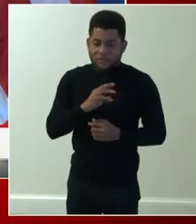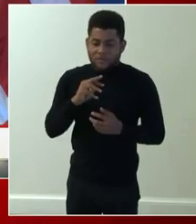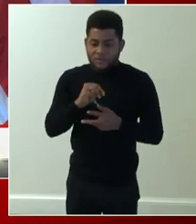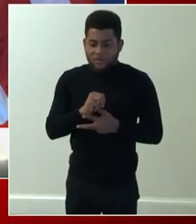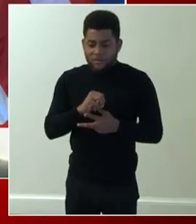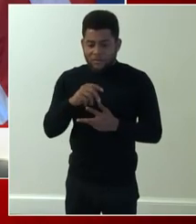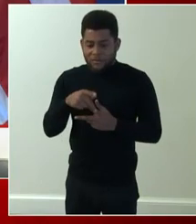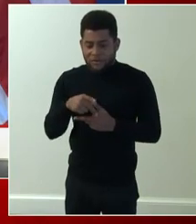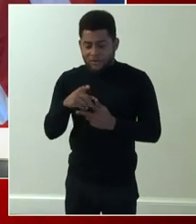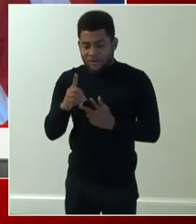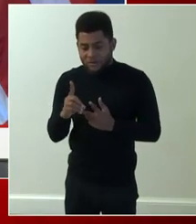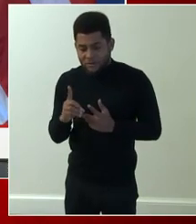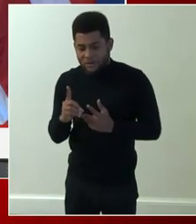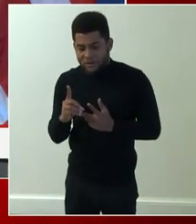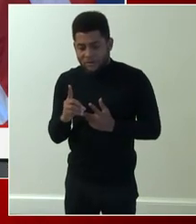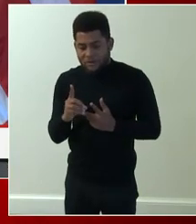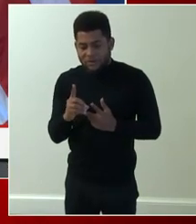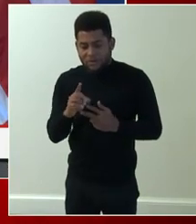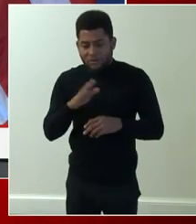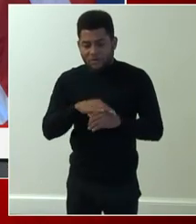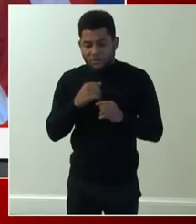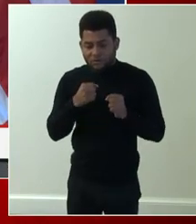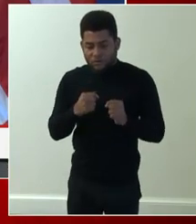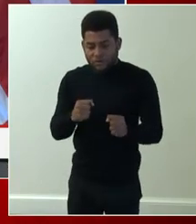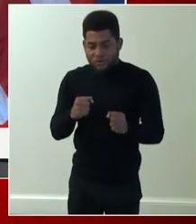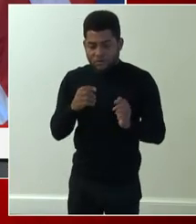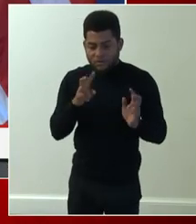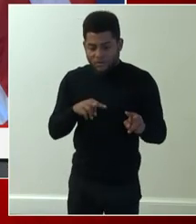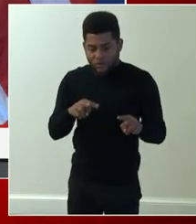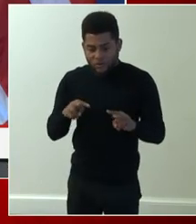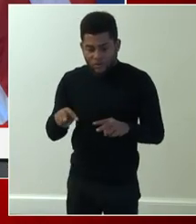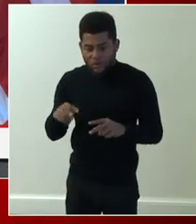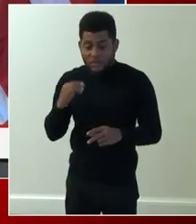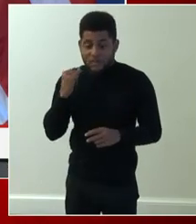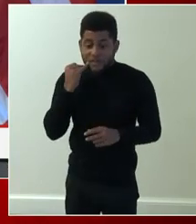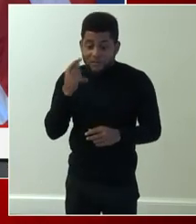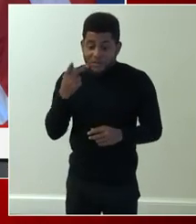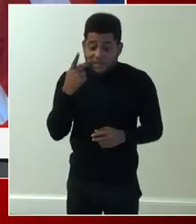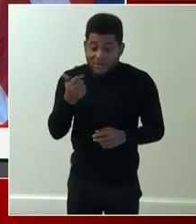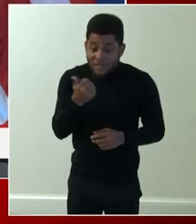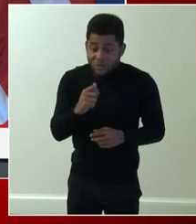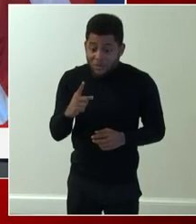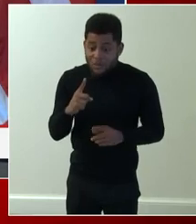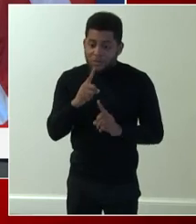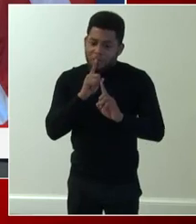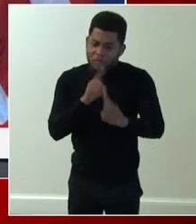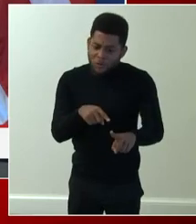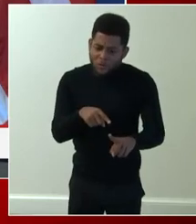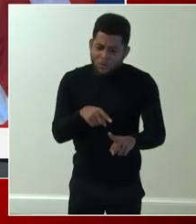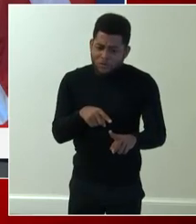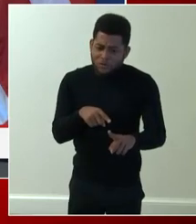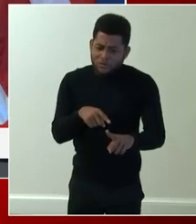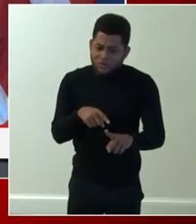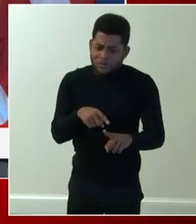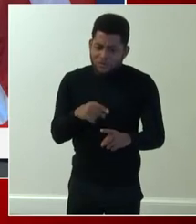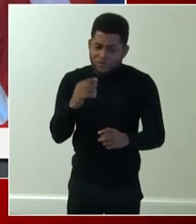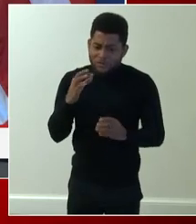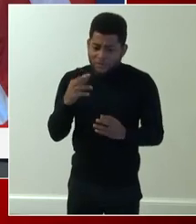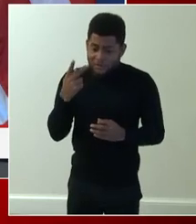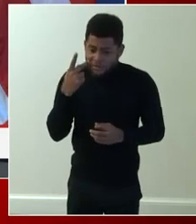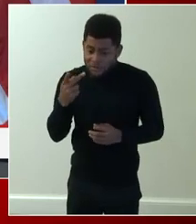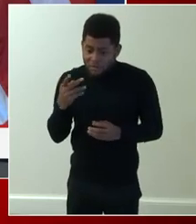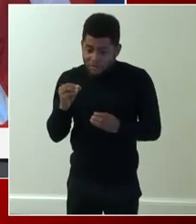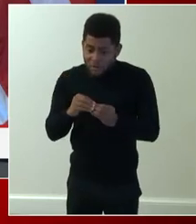out on our streets patrolling. If you see something or someone who needs some additional services